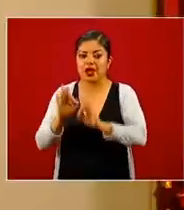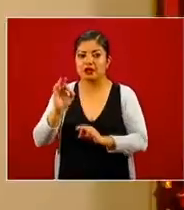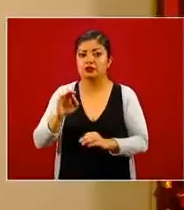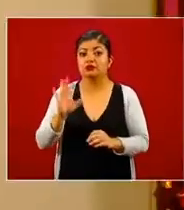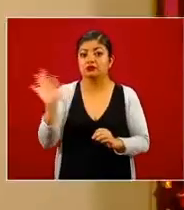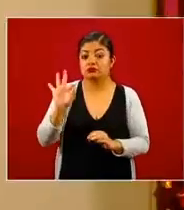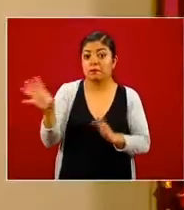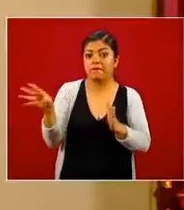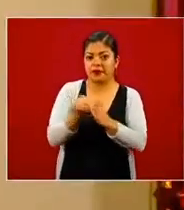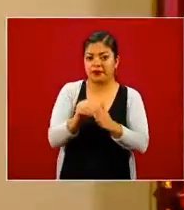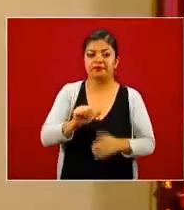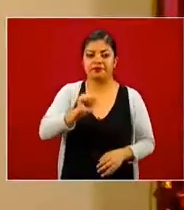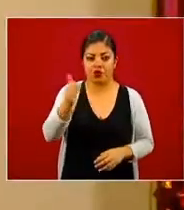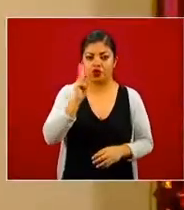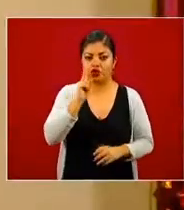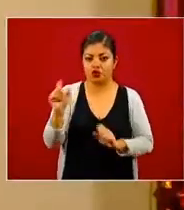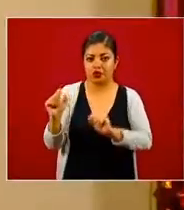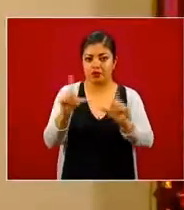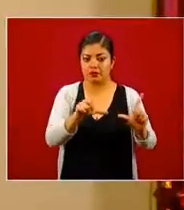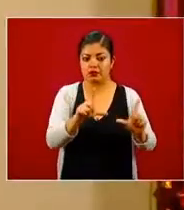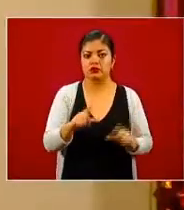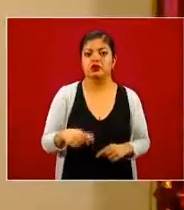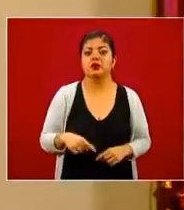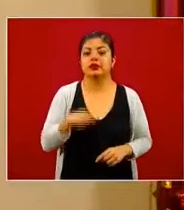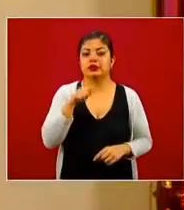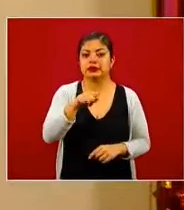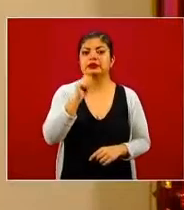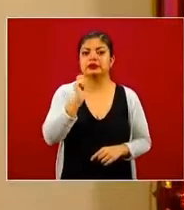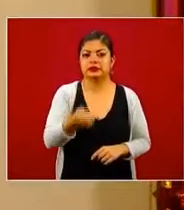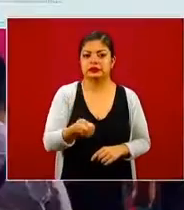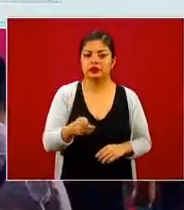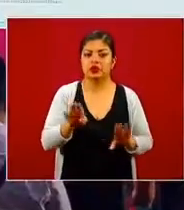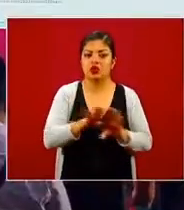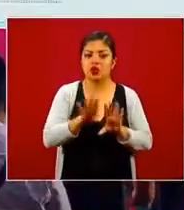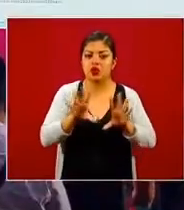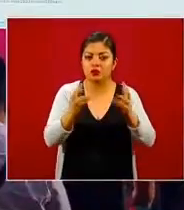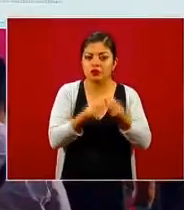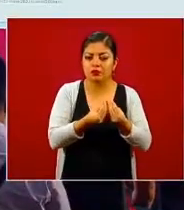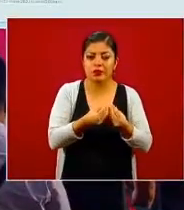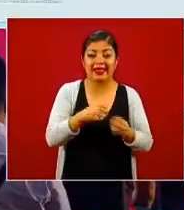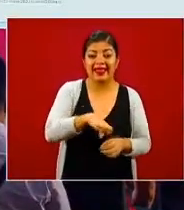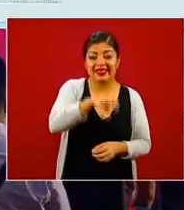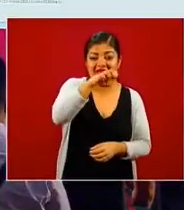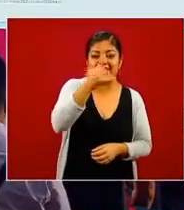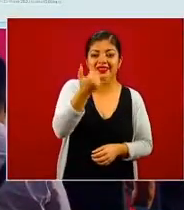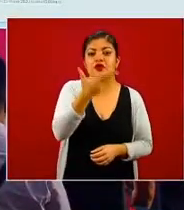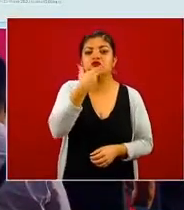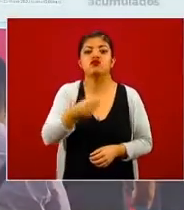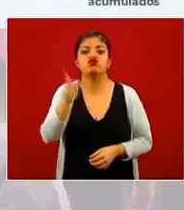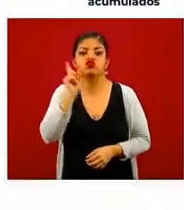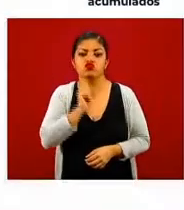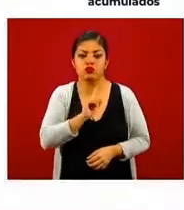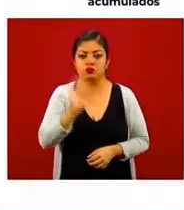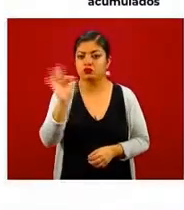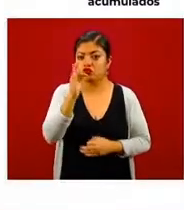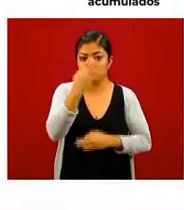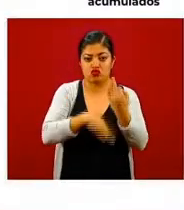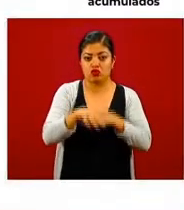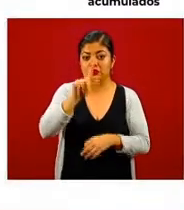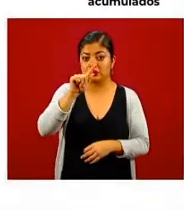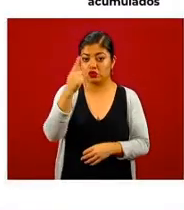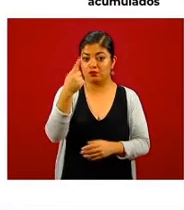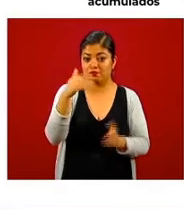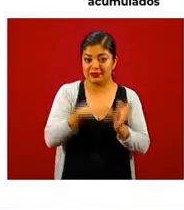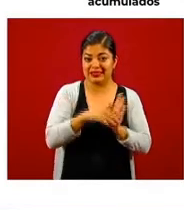distribution, comorbidity, and positivity rates. On our next slide, we will show you the